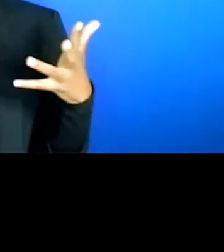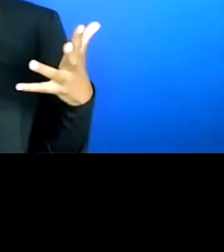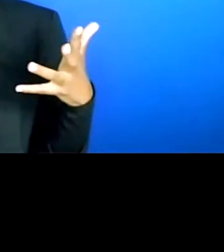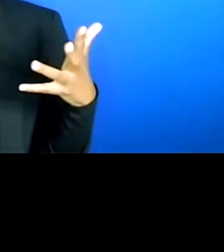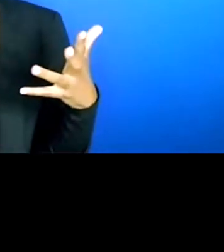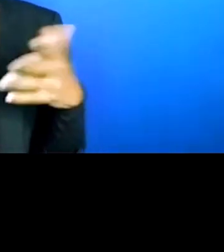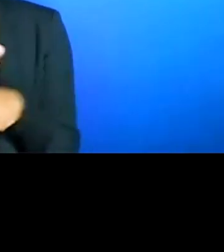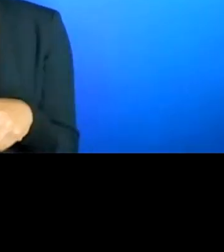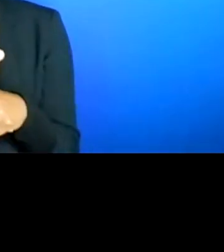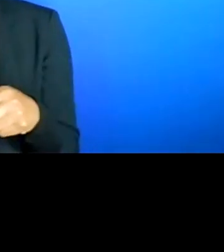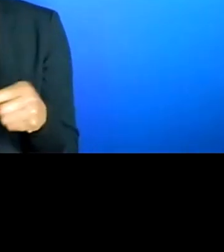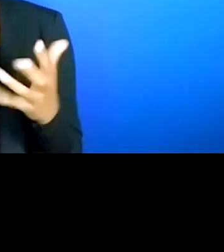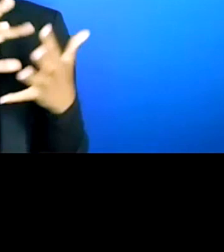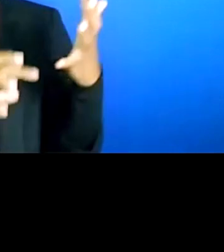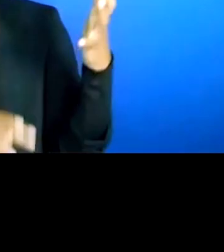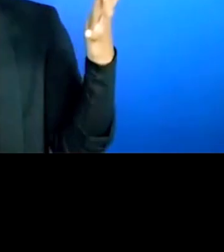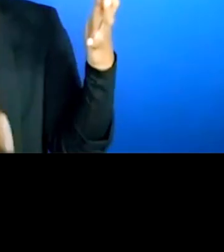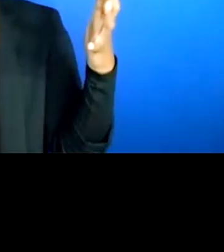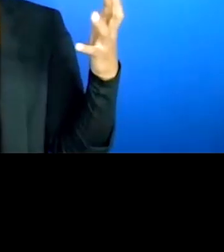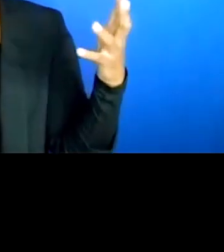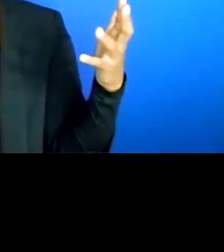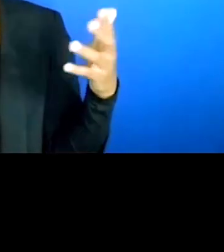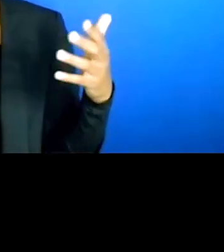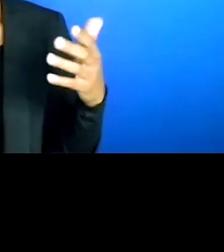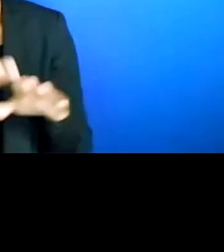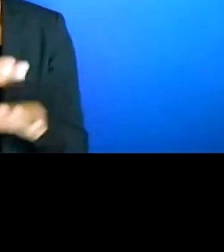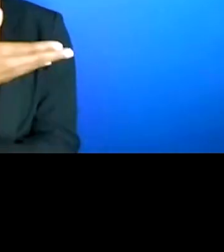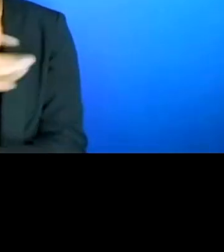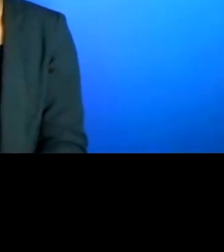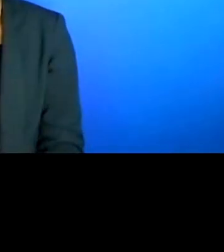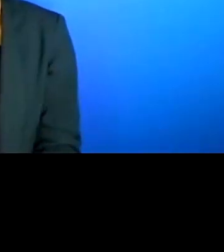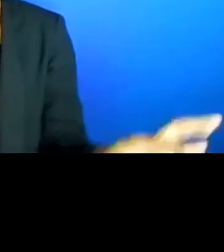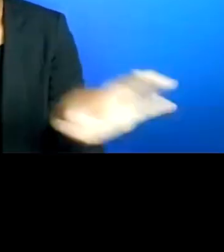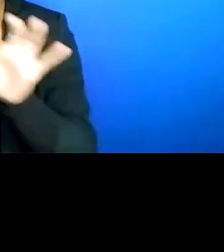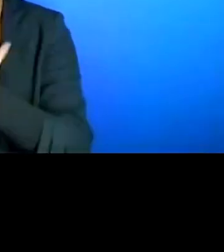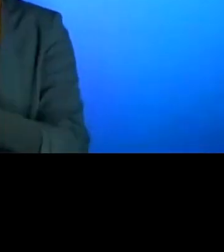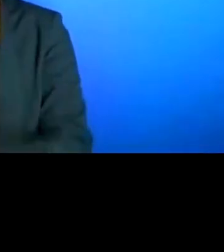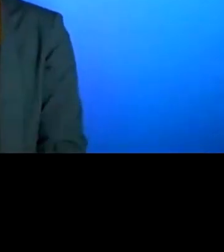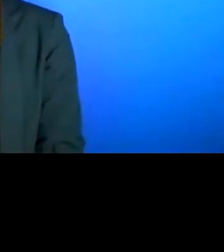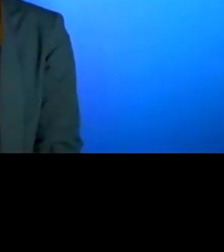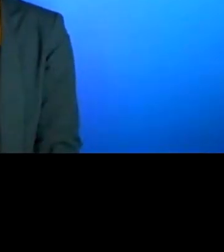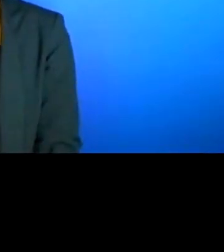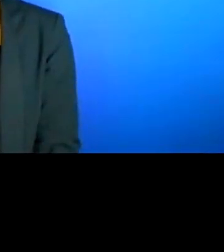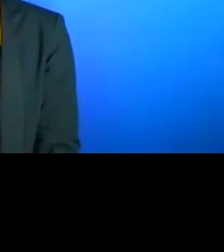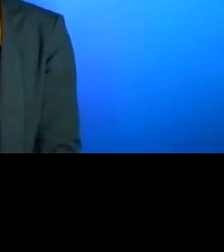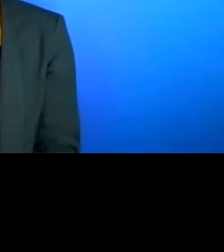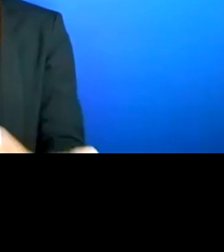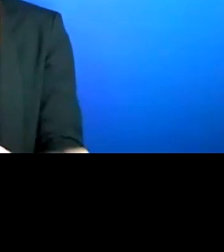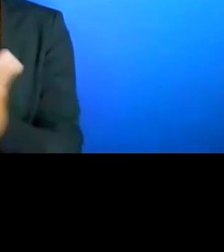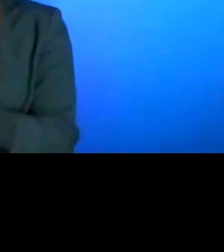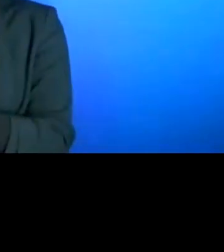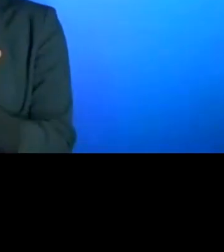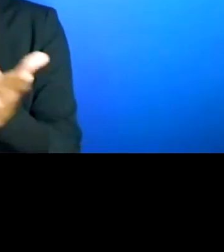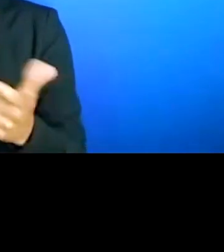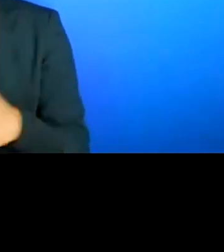There's a link to this, and I'll put this link into the chat at some point here so you can pull some of